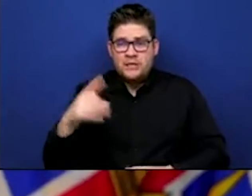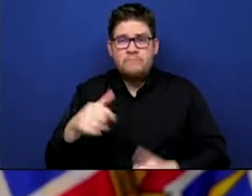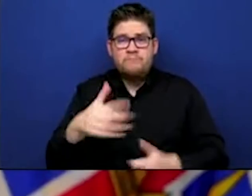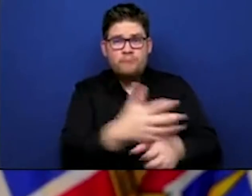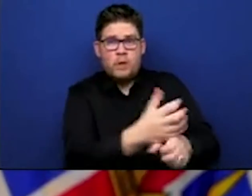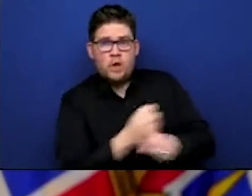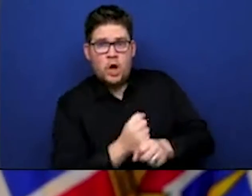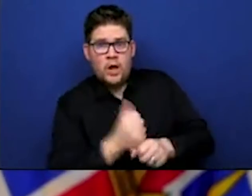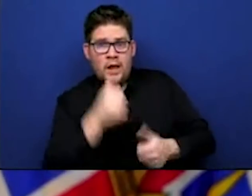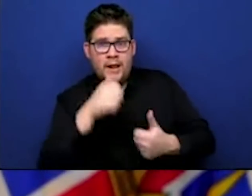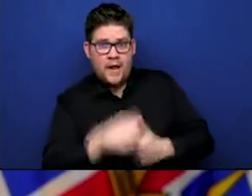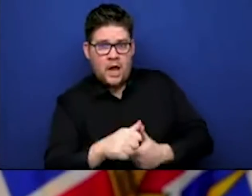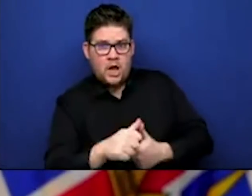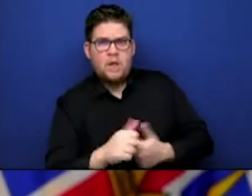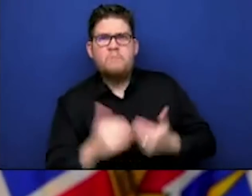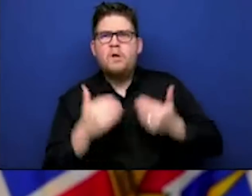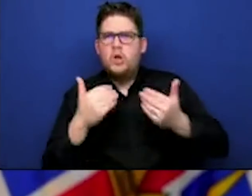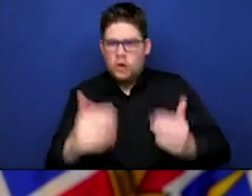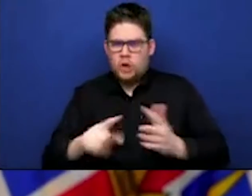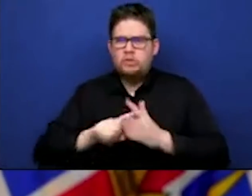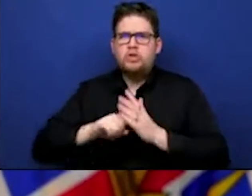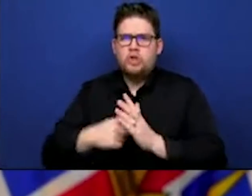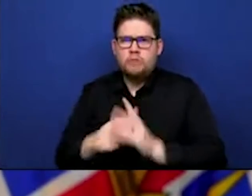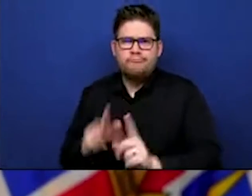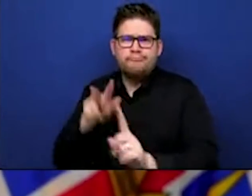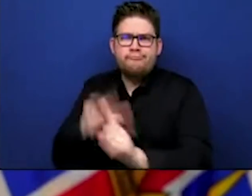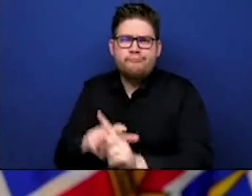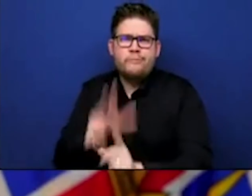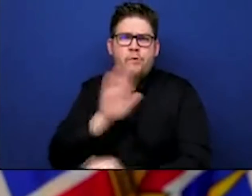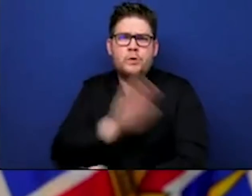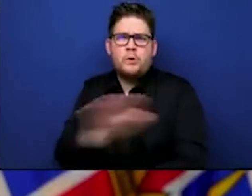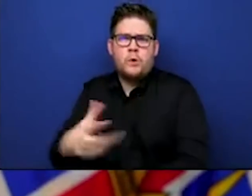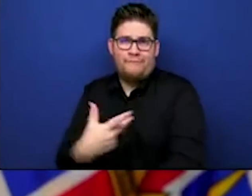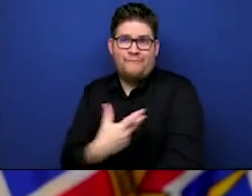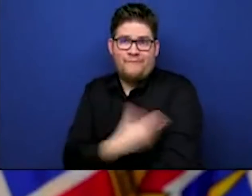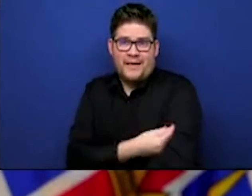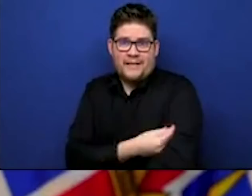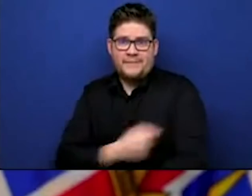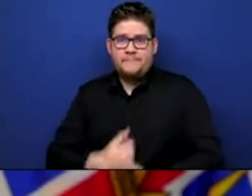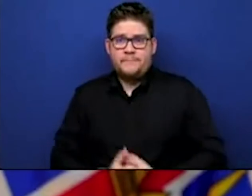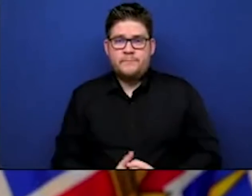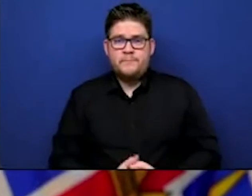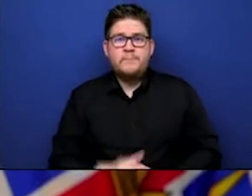age 55 to 65 are eligible,